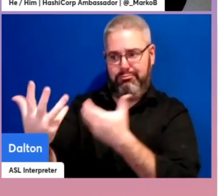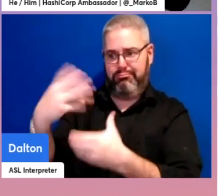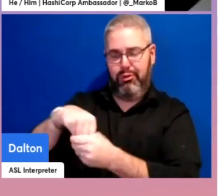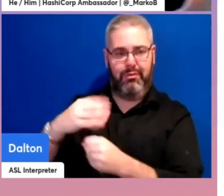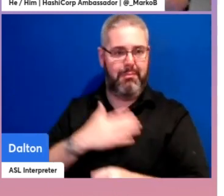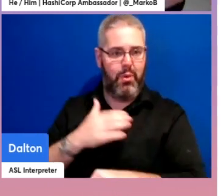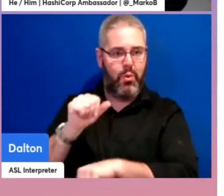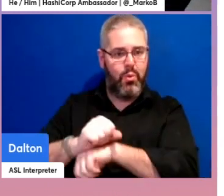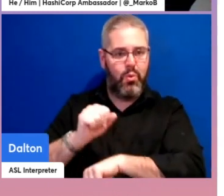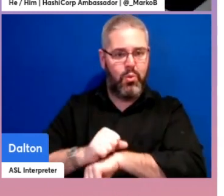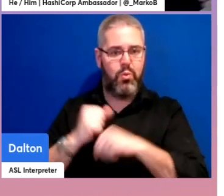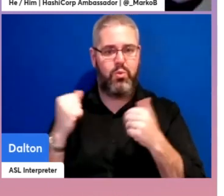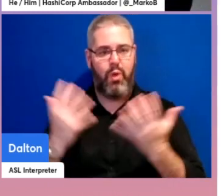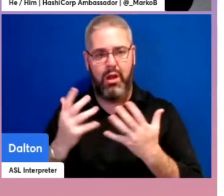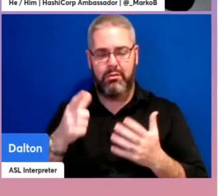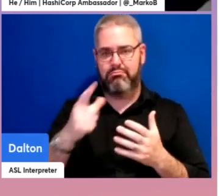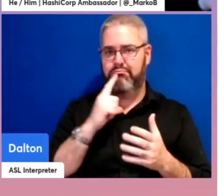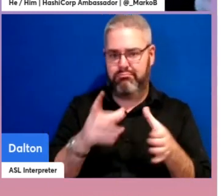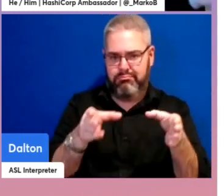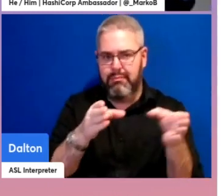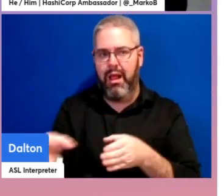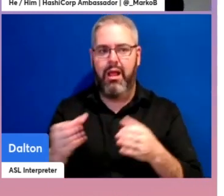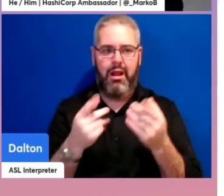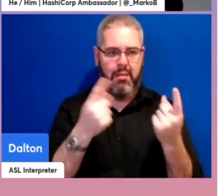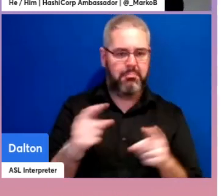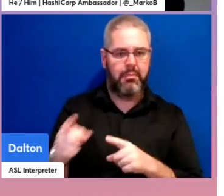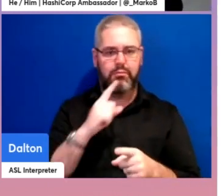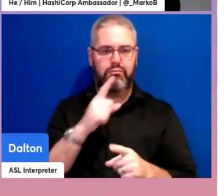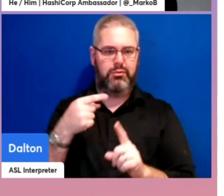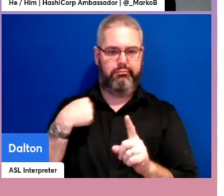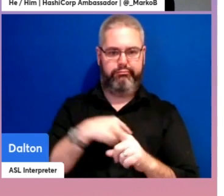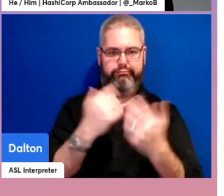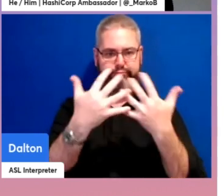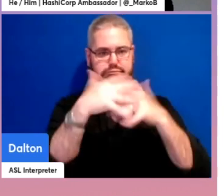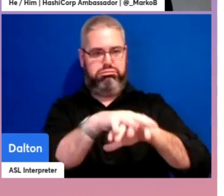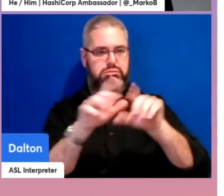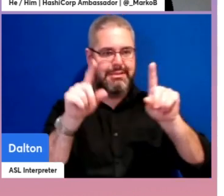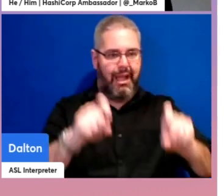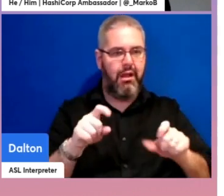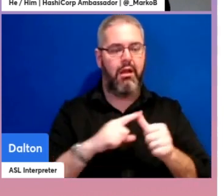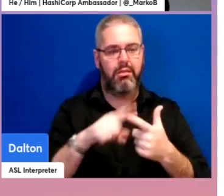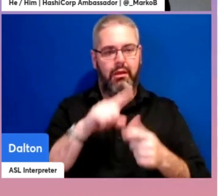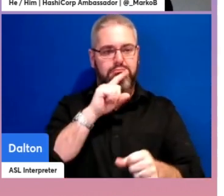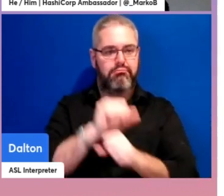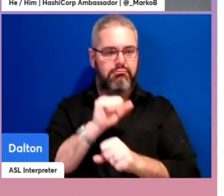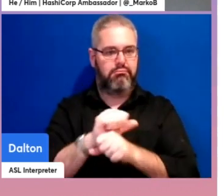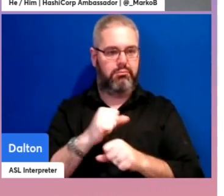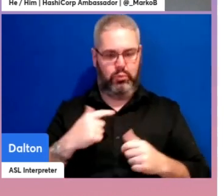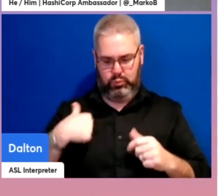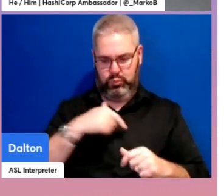plan, do some unit testing, apply integration testing end to end, and actually